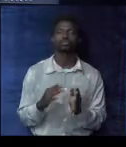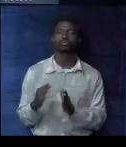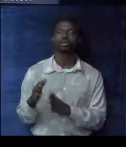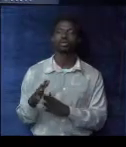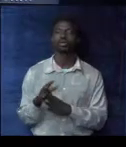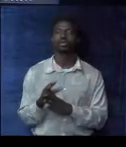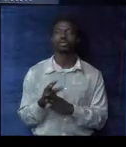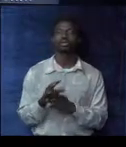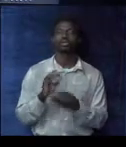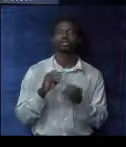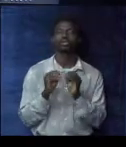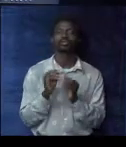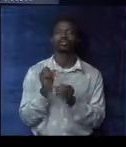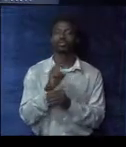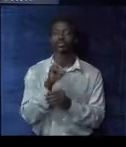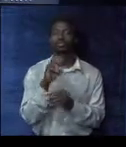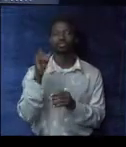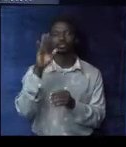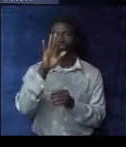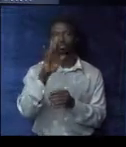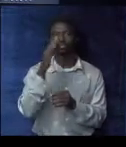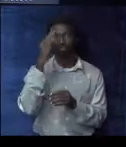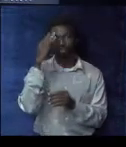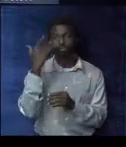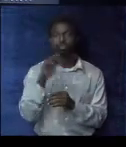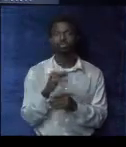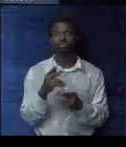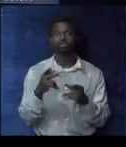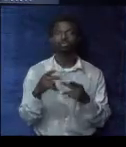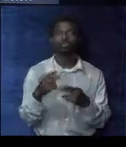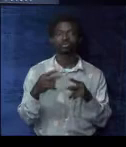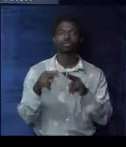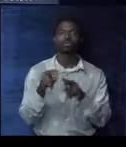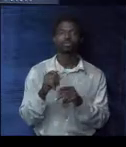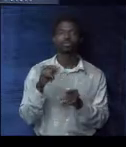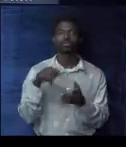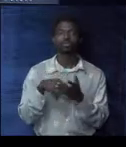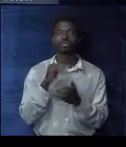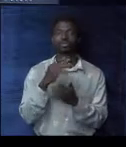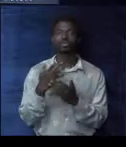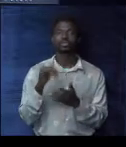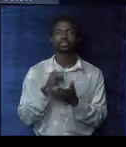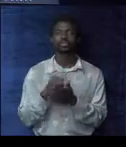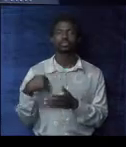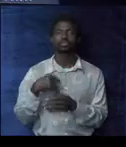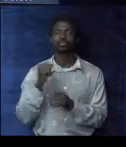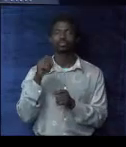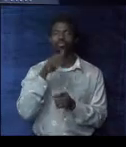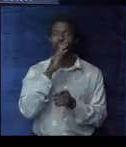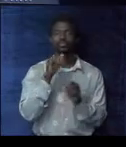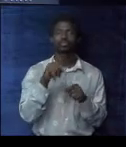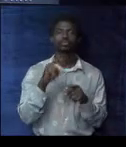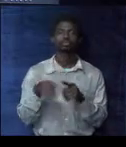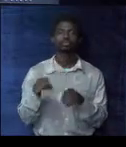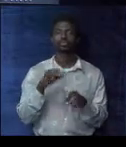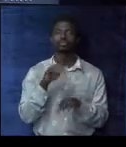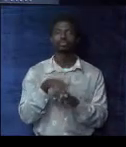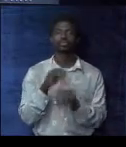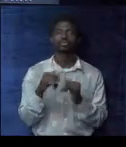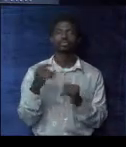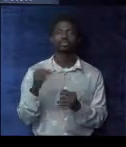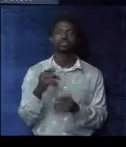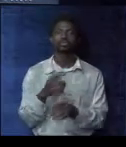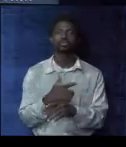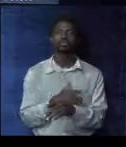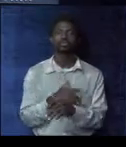whole numbers or arrange whole numbers using your knowledge of place values. These are the things that we should be able to do at the end of the lesson.